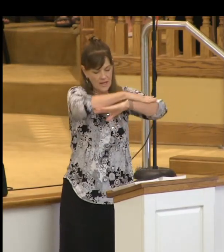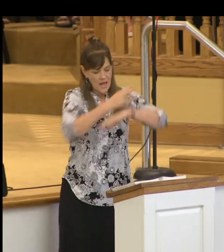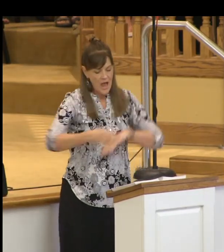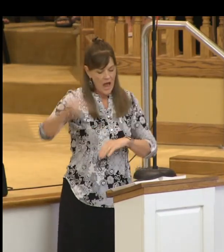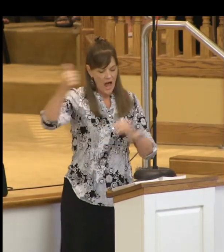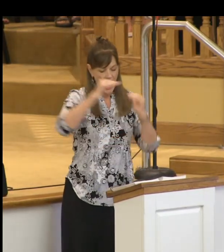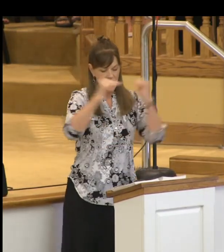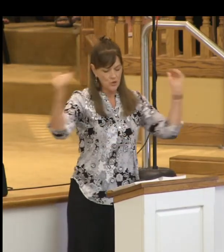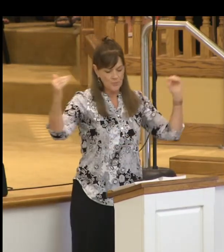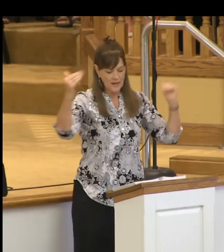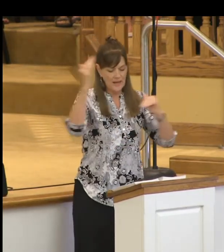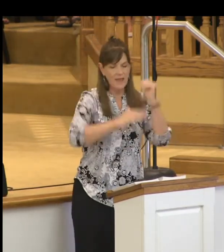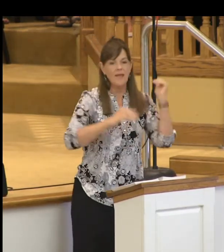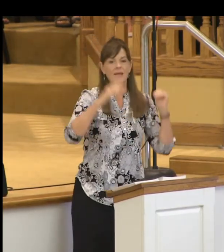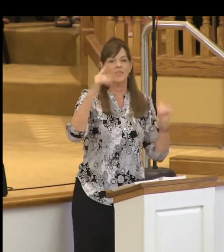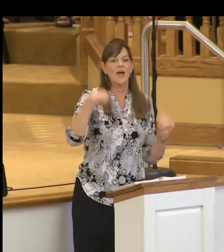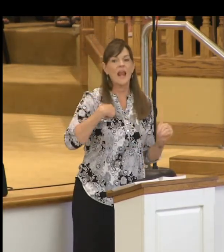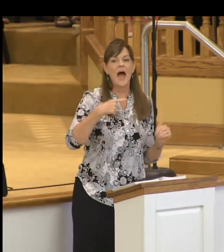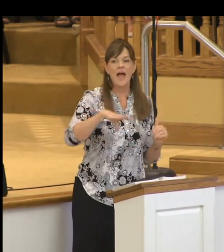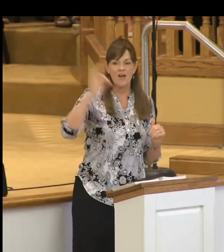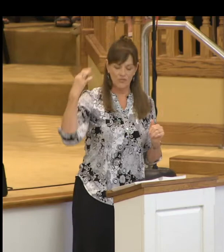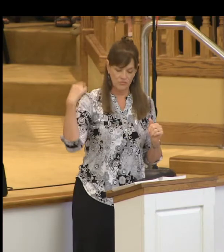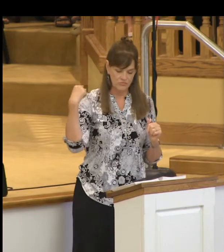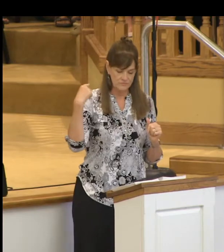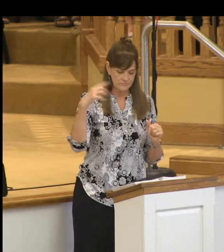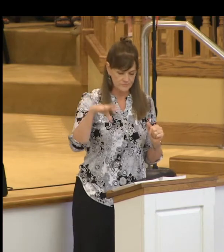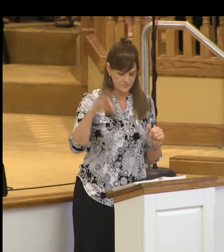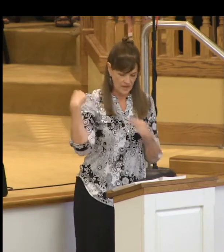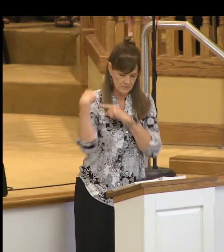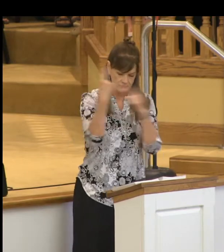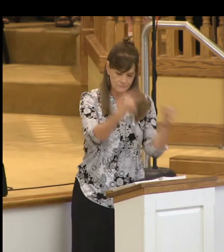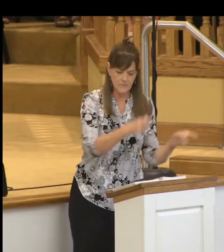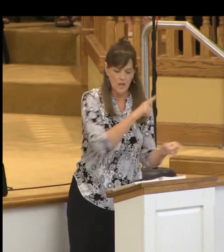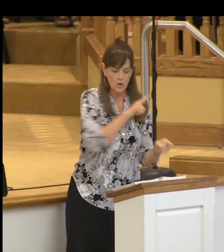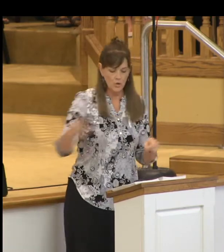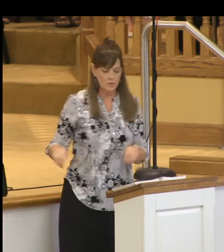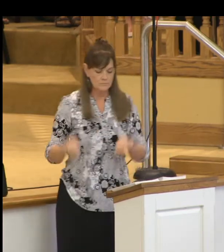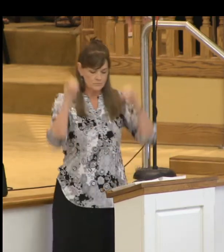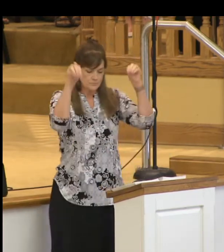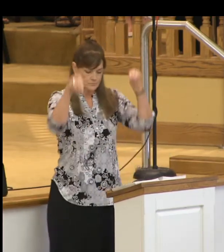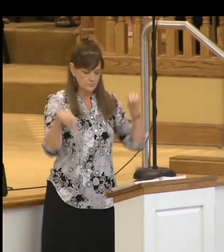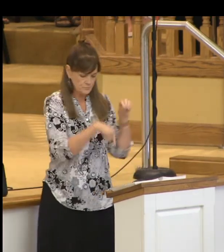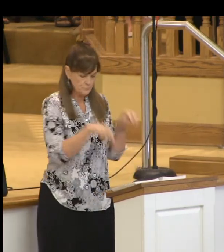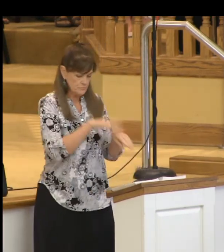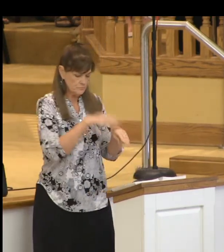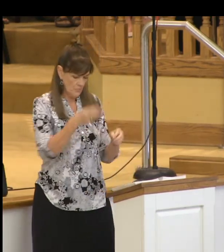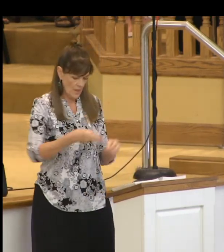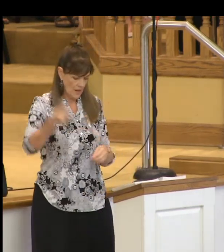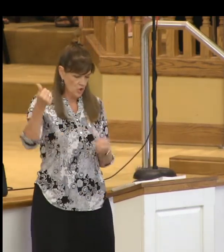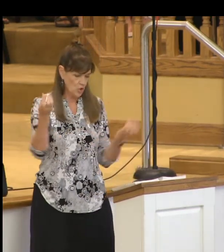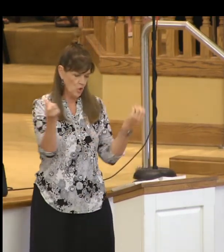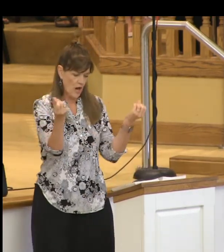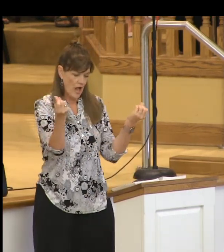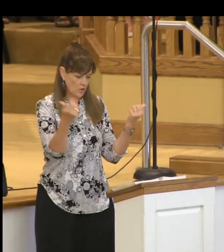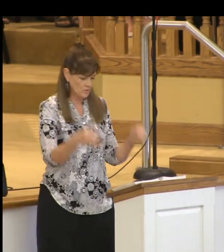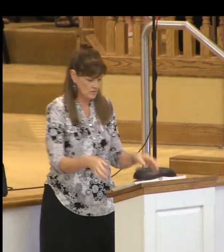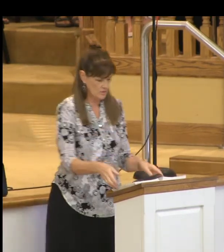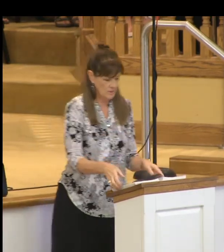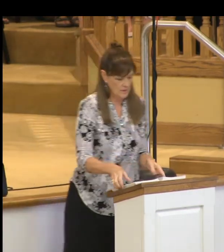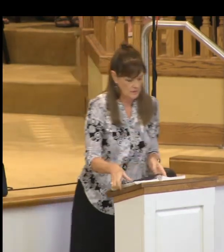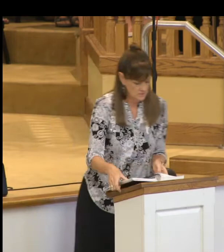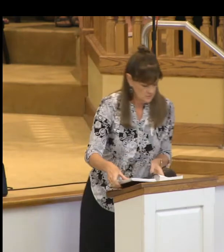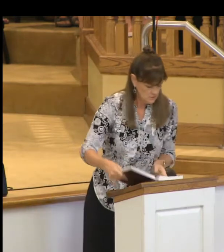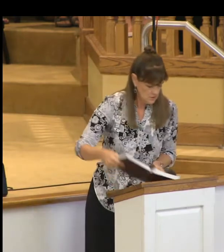land, a higher plane than I have found. Lord, plant my feet on higher ground.